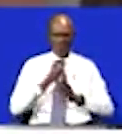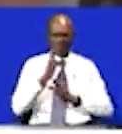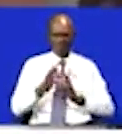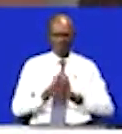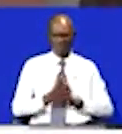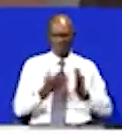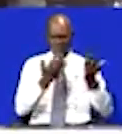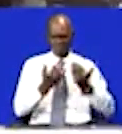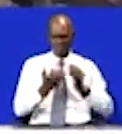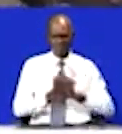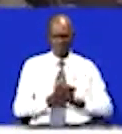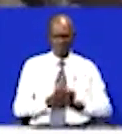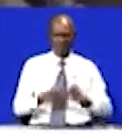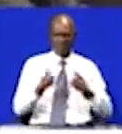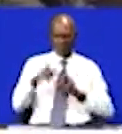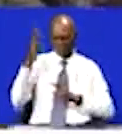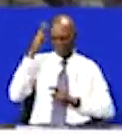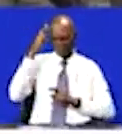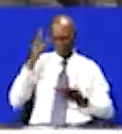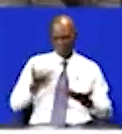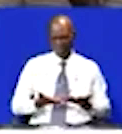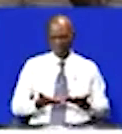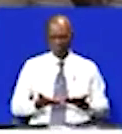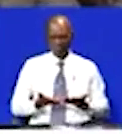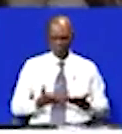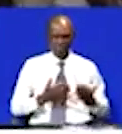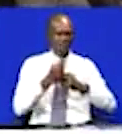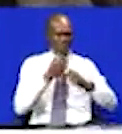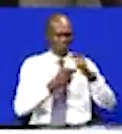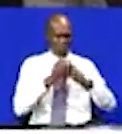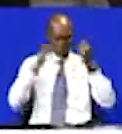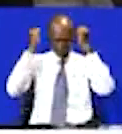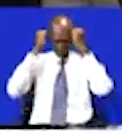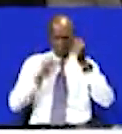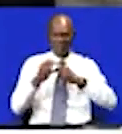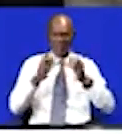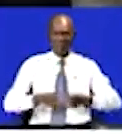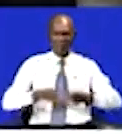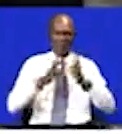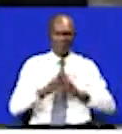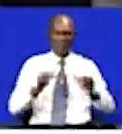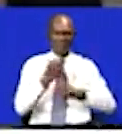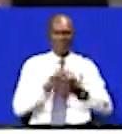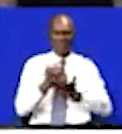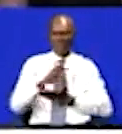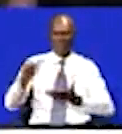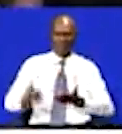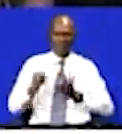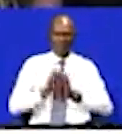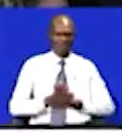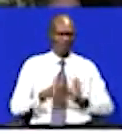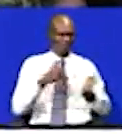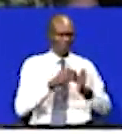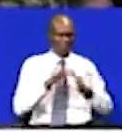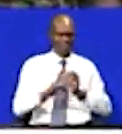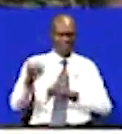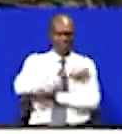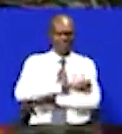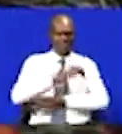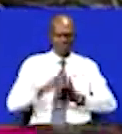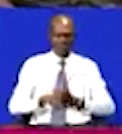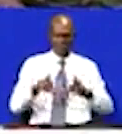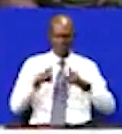the expected standards and wages. The reasons that bring those children the streets and make them end up in those institutions are addressed